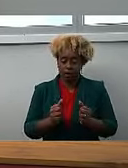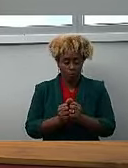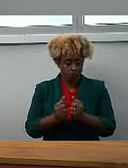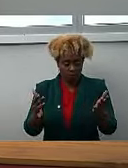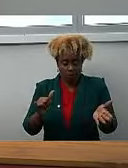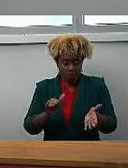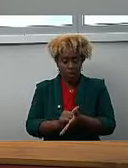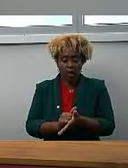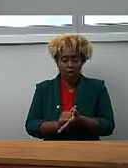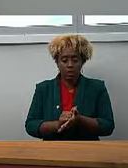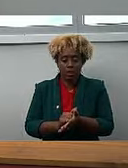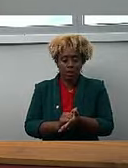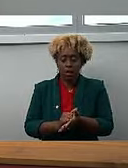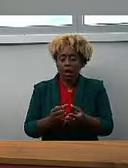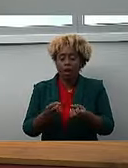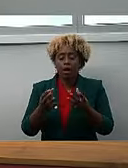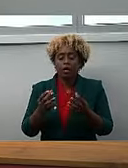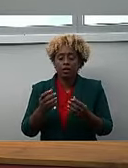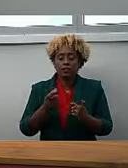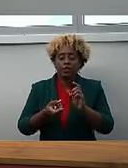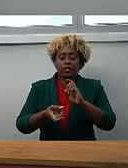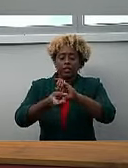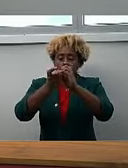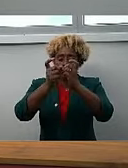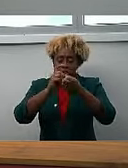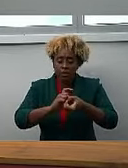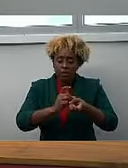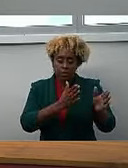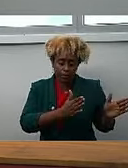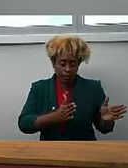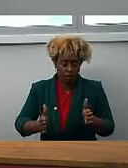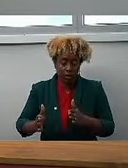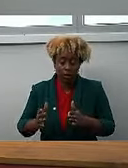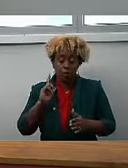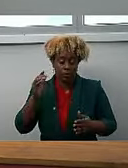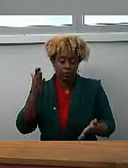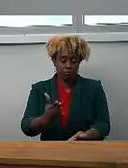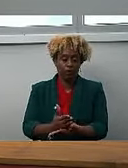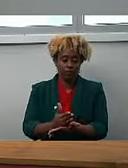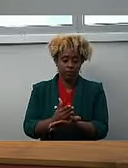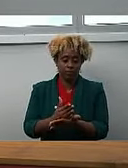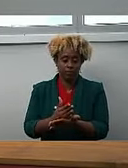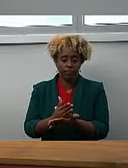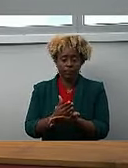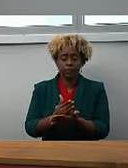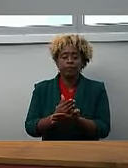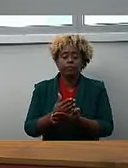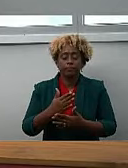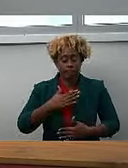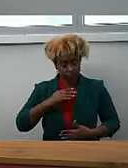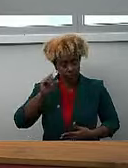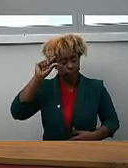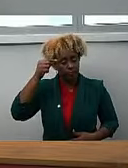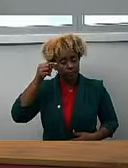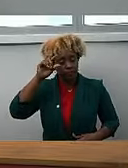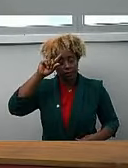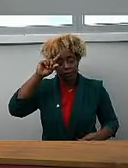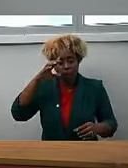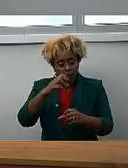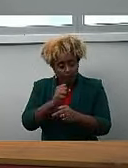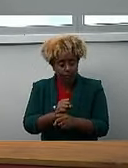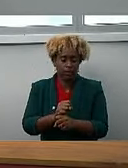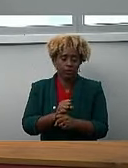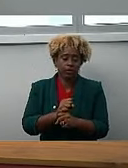our transformation agenda will be brought to a screeching halt. My government is committed to preserving